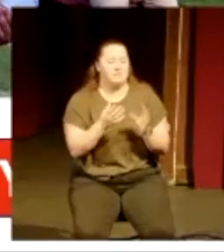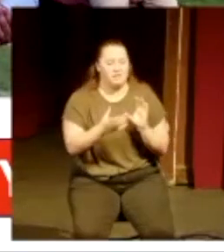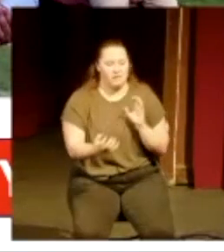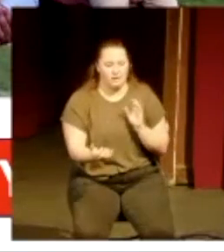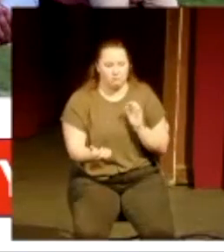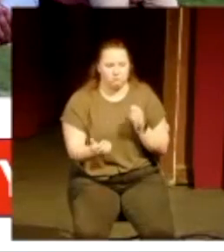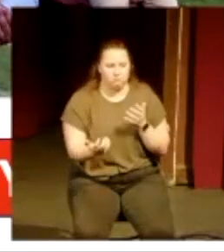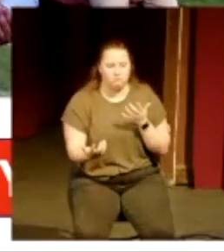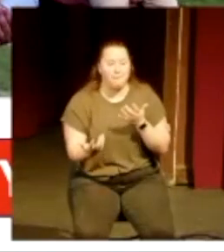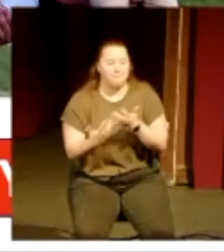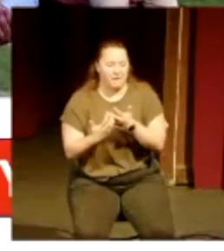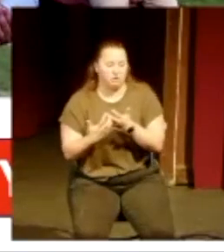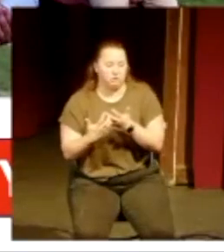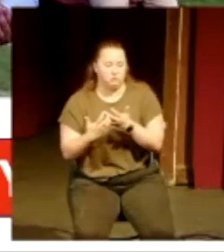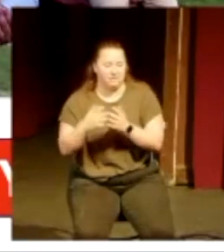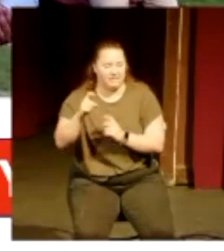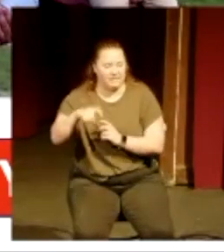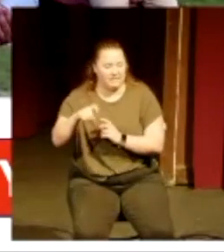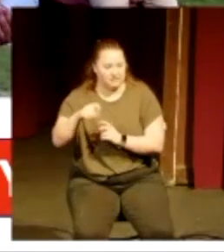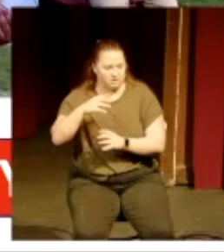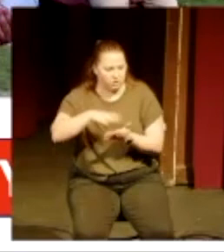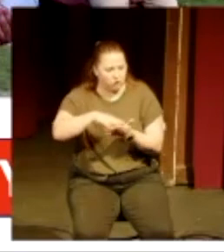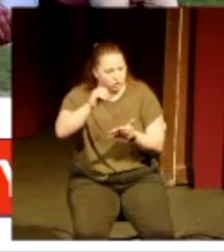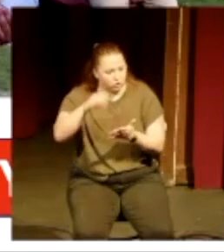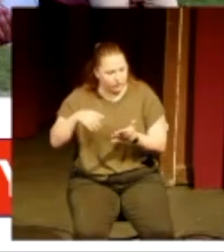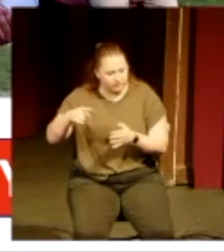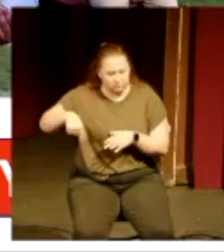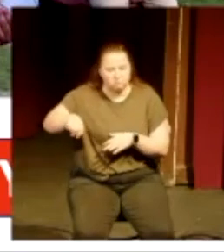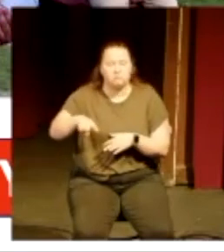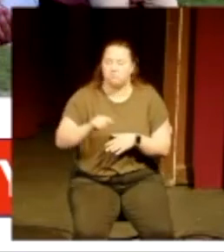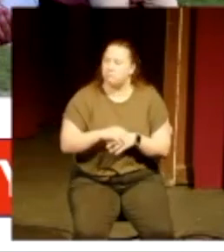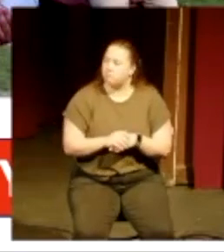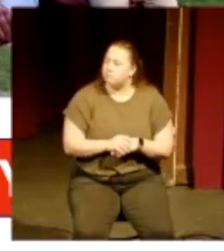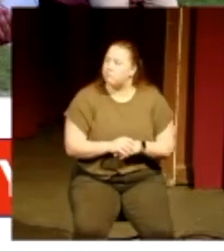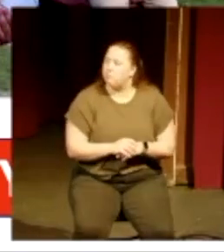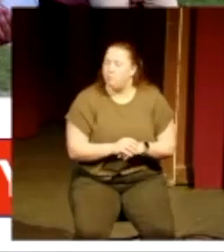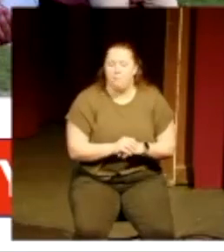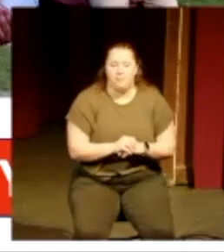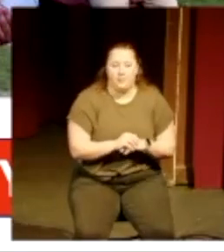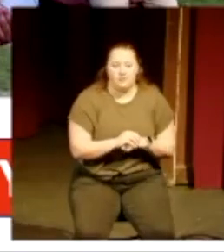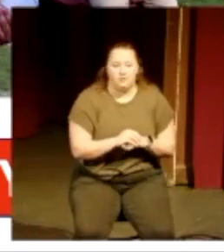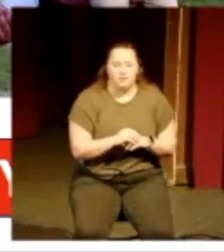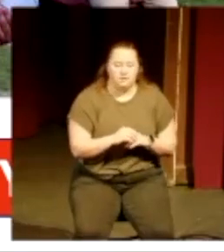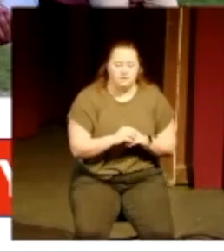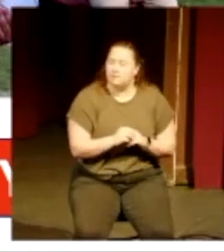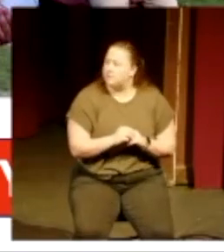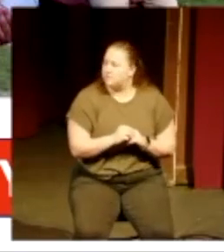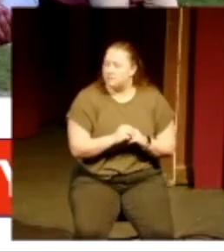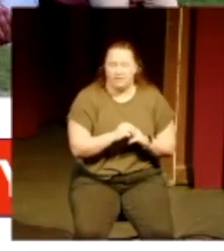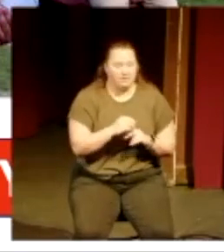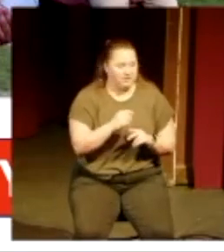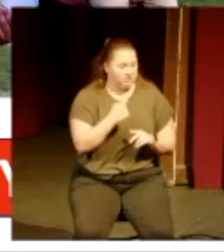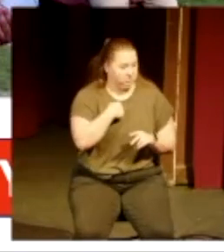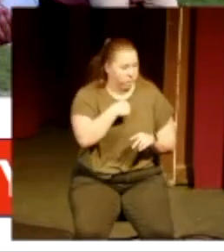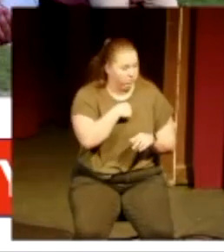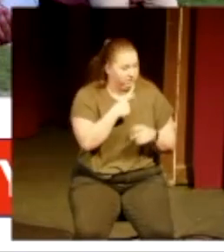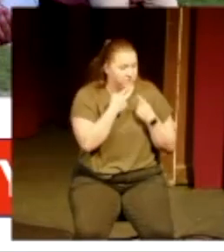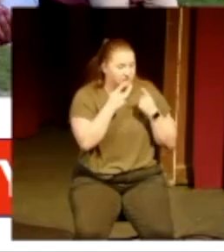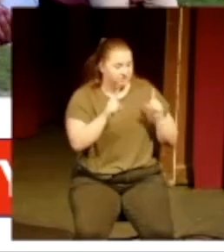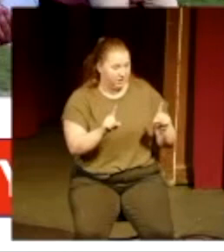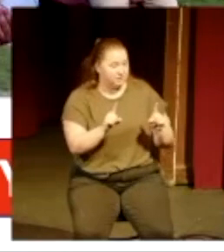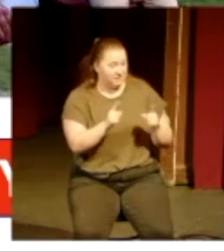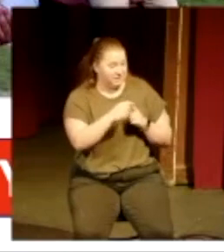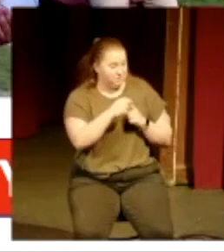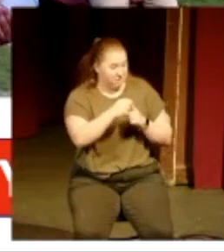and the demands of our workforce. And I think that in large part we've done that. We've done some really special things,